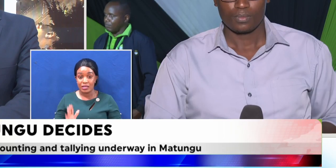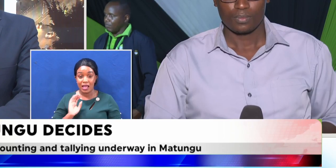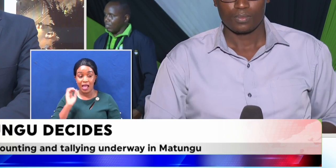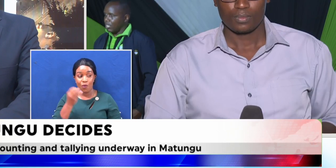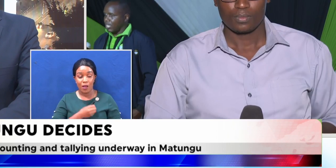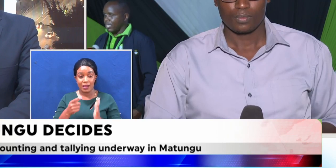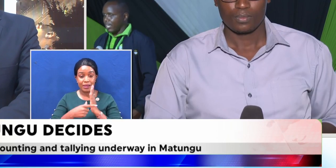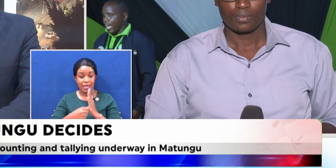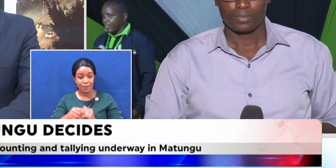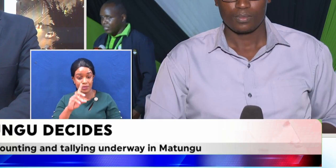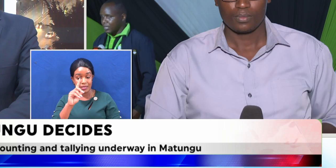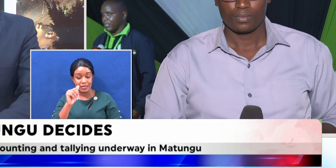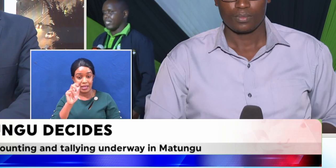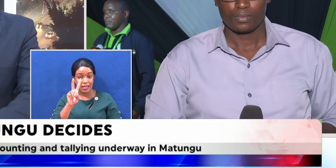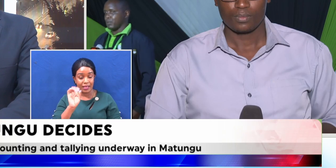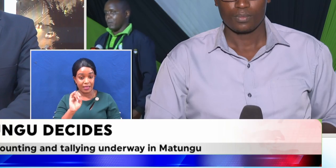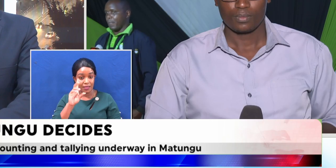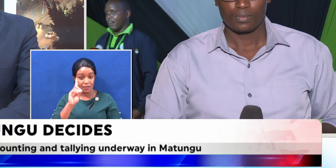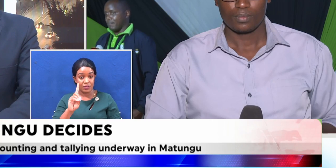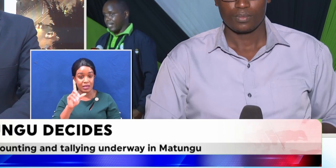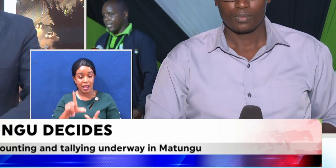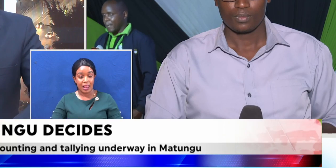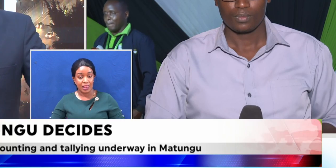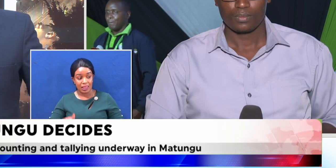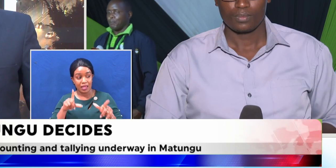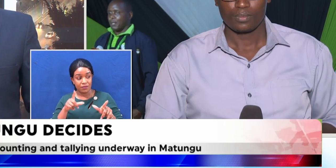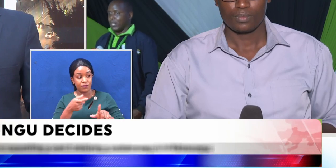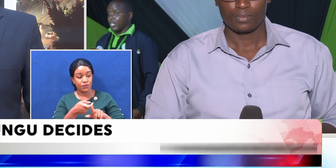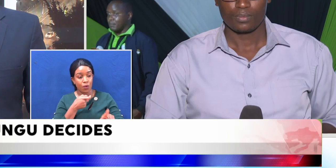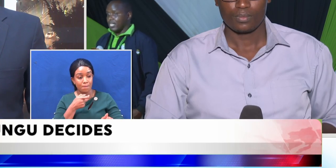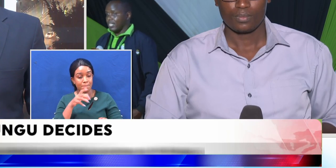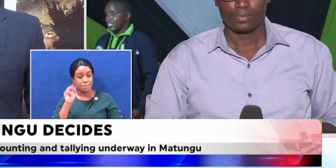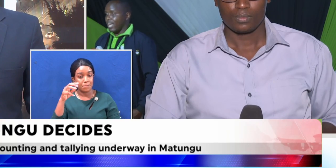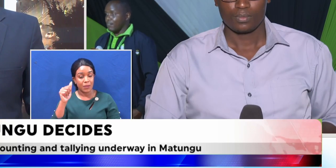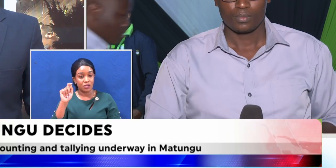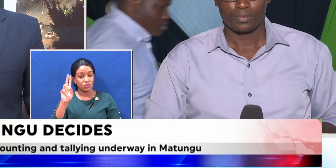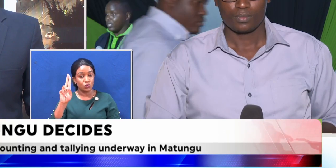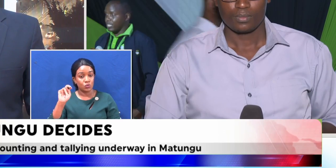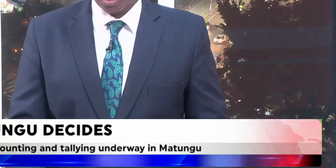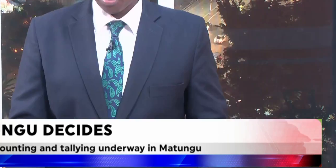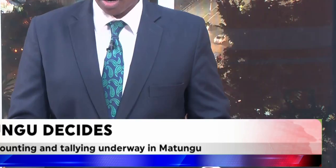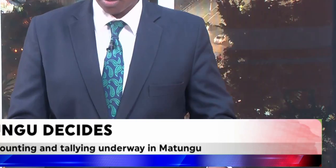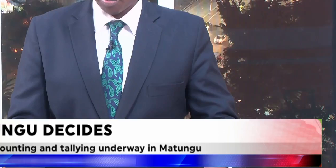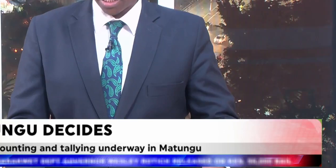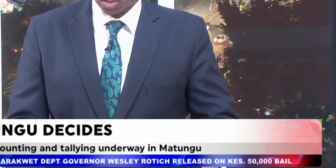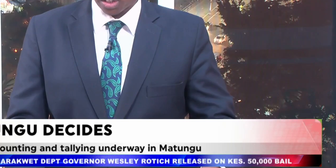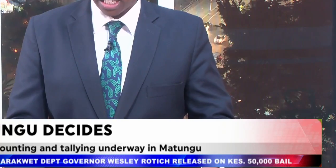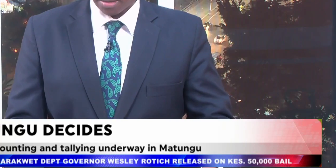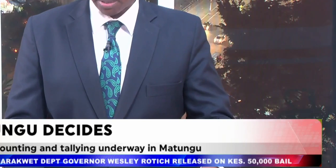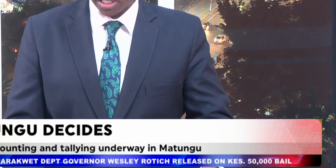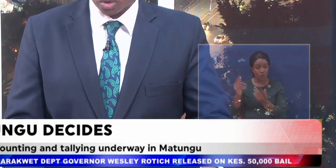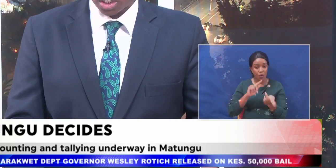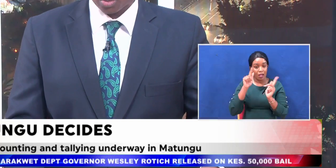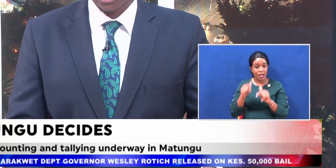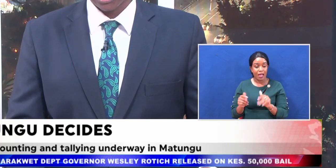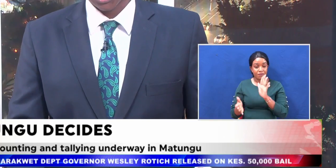who is live in Matungu. Of course, the results are expected to be streaming in any minutes from now. Remember, just on the